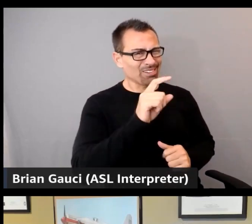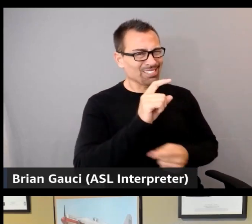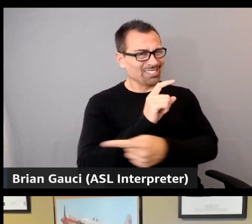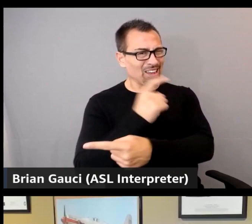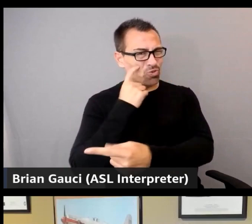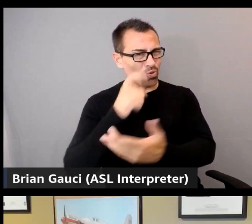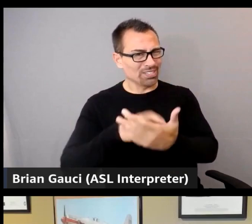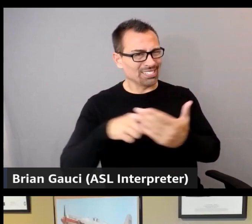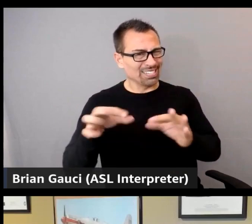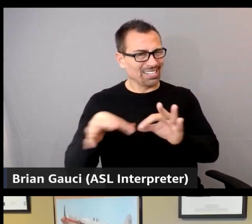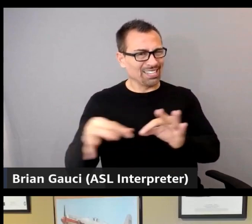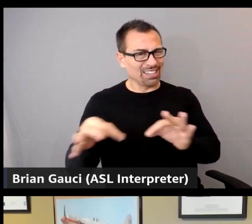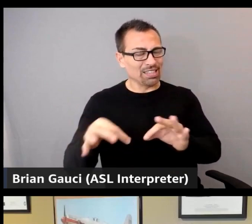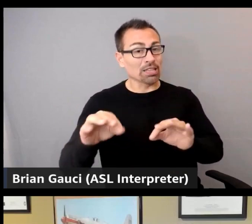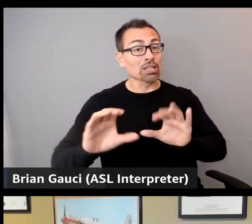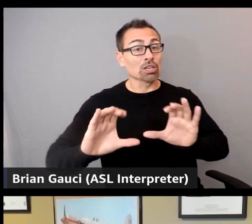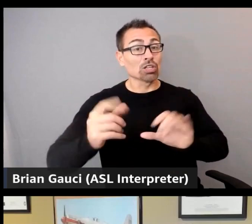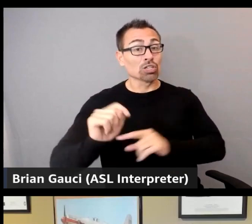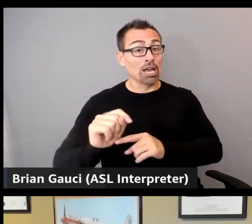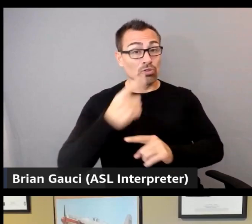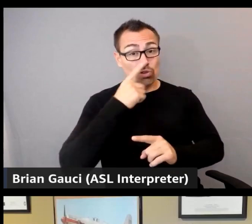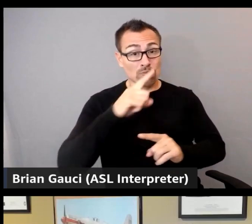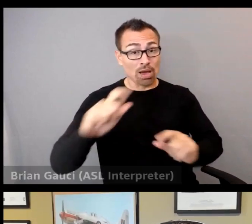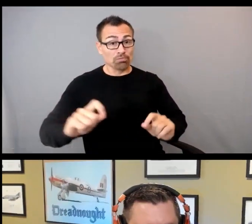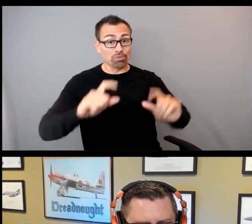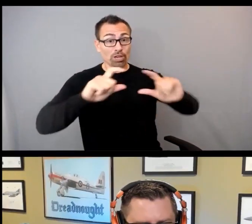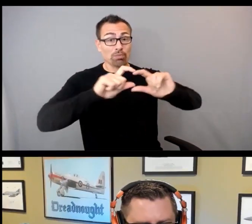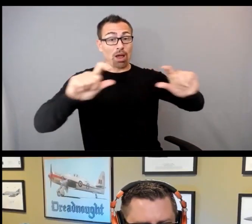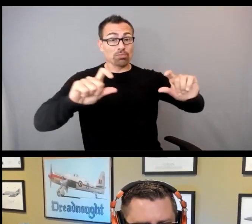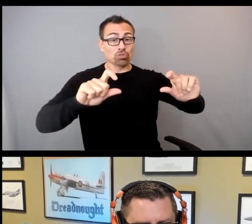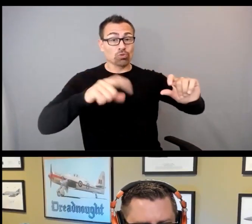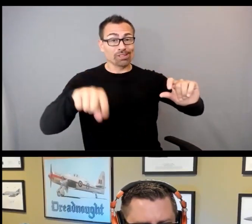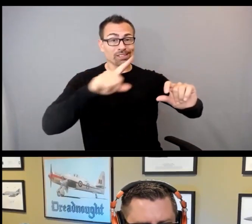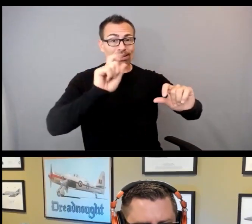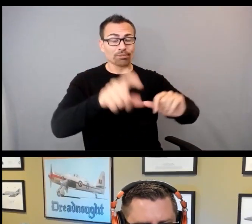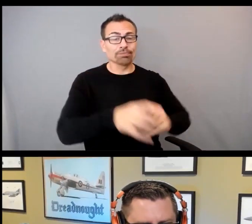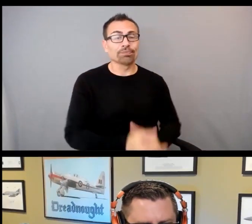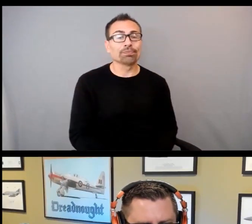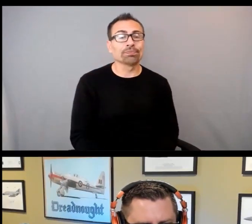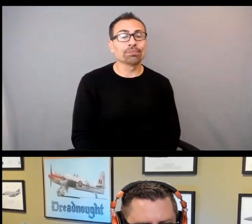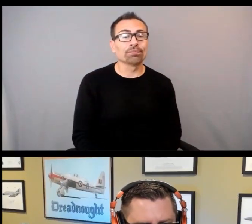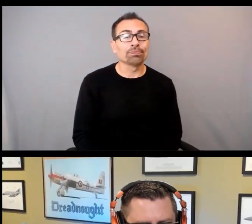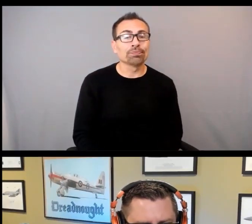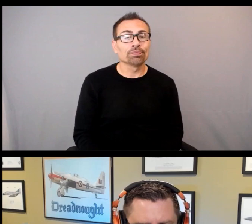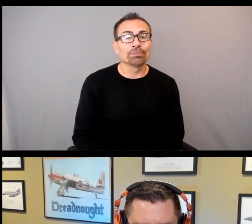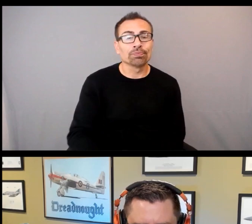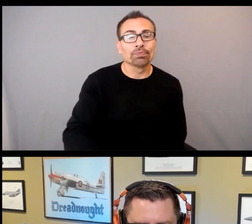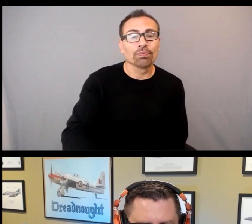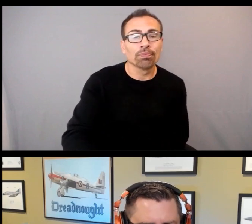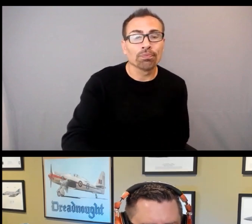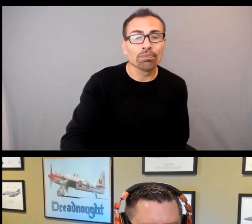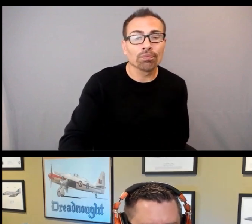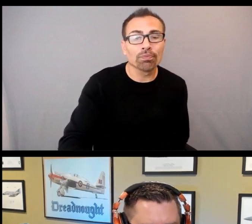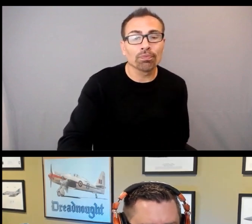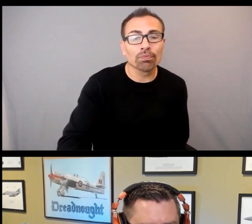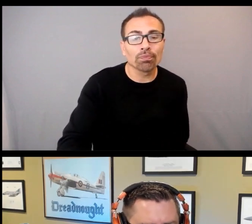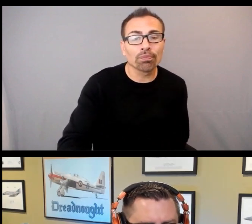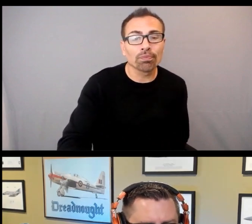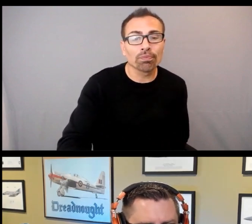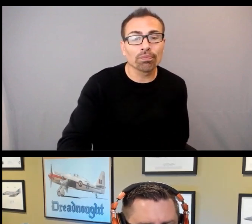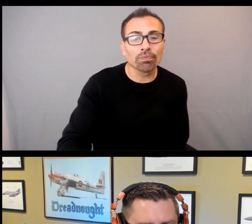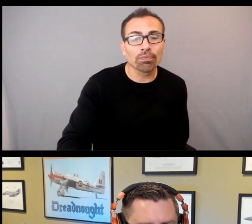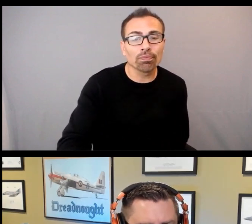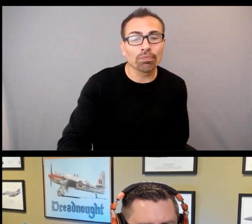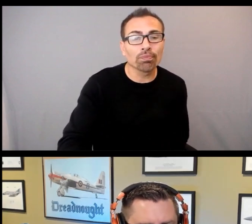demo. Can we bring those up, or the first one at least? So we have this question from Kieran Pai. What